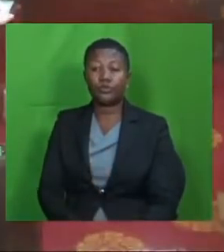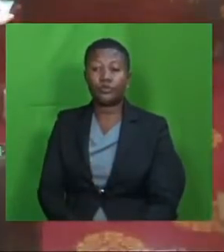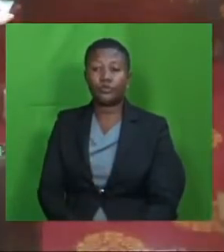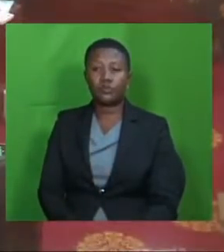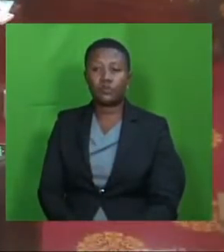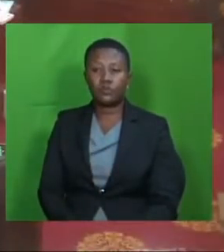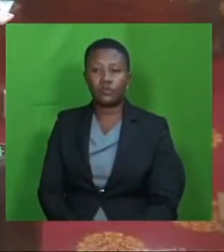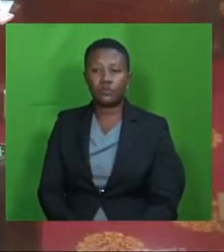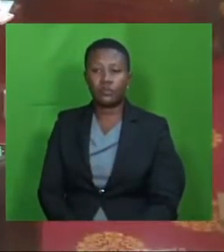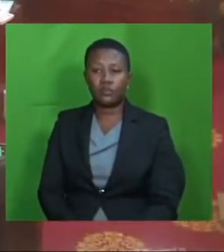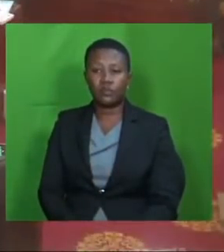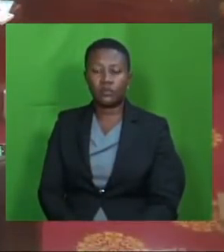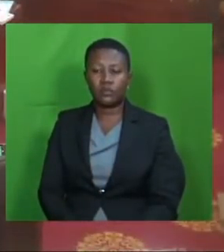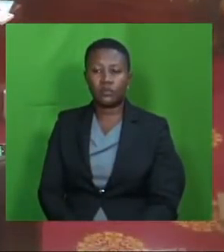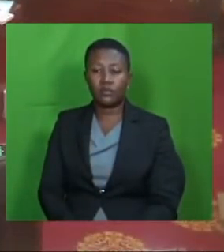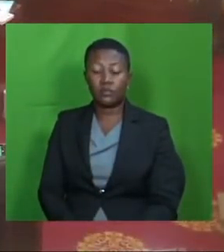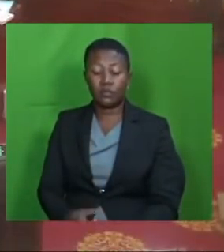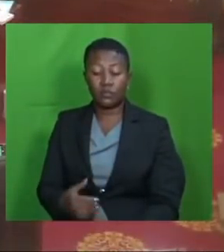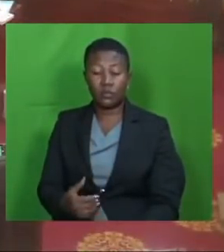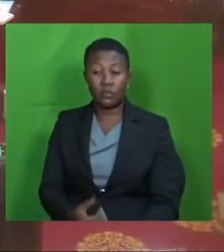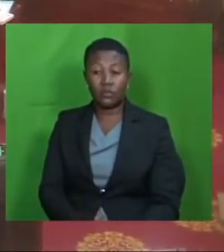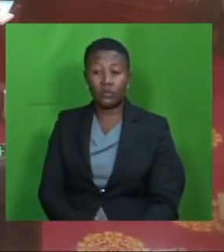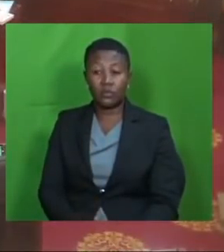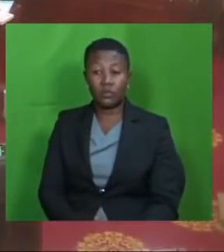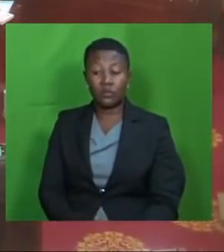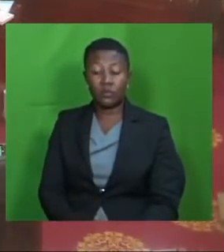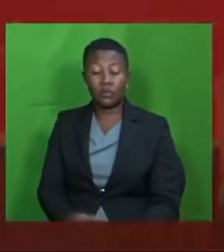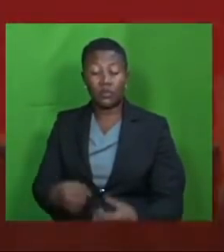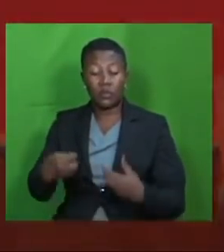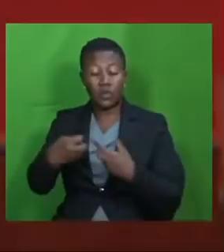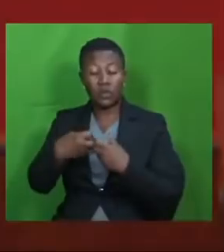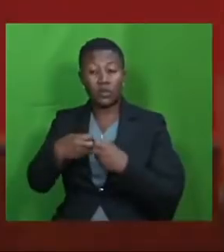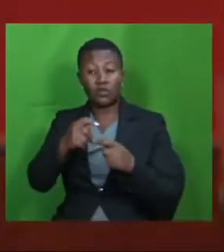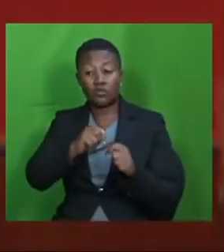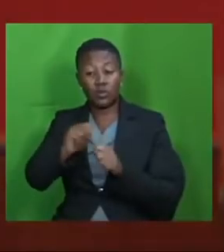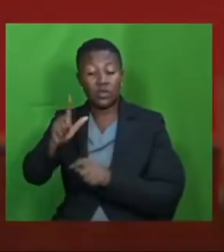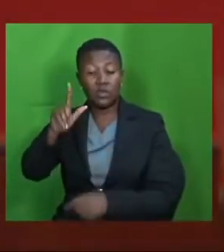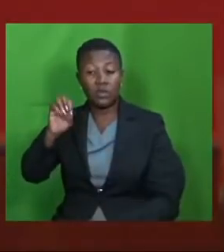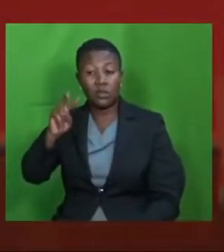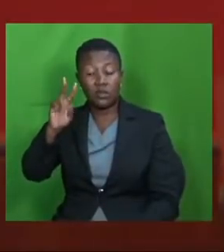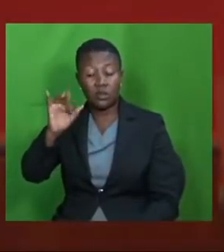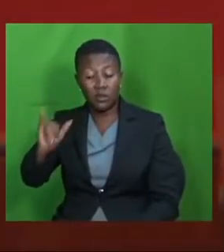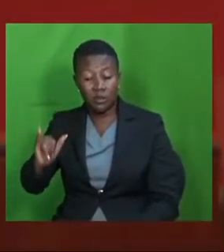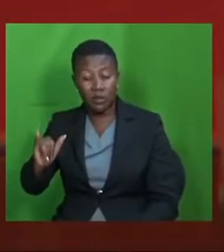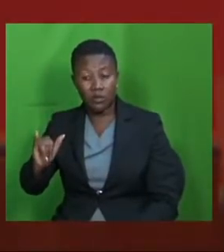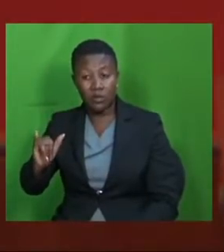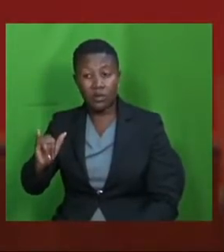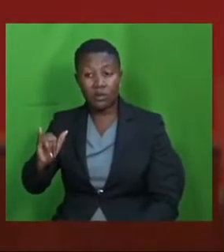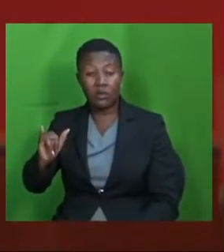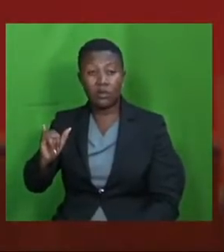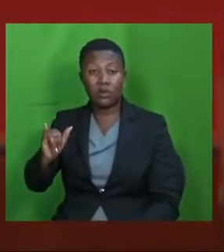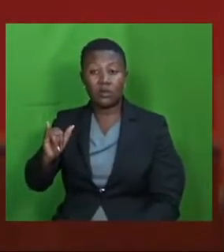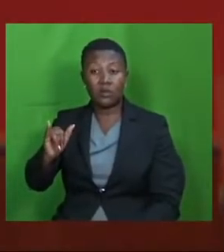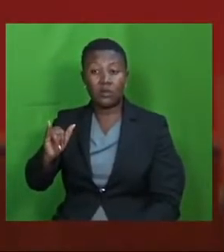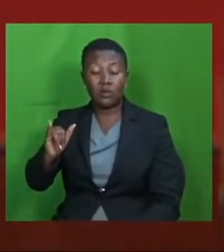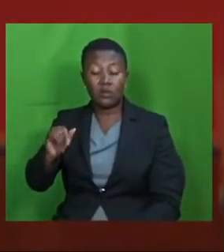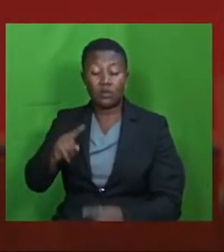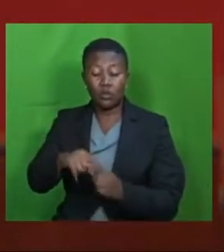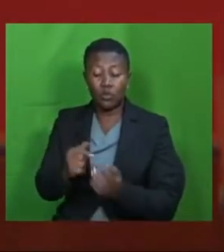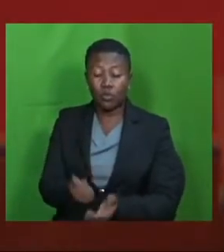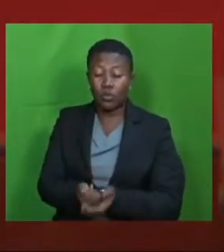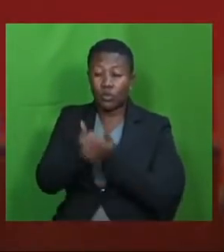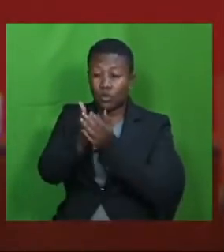An act to impose the levy to be known as the electronic transfer levy on electronic transfers to enhance